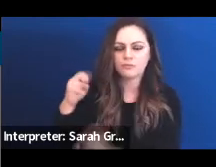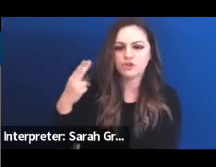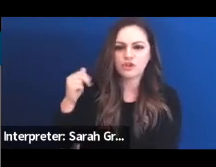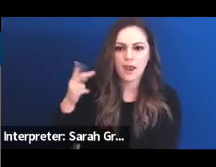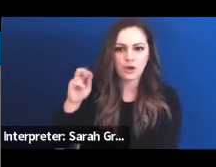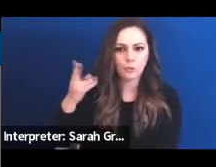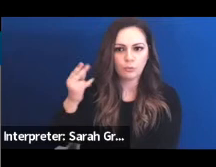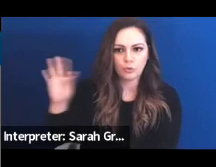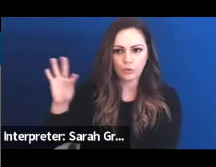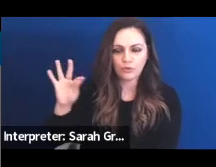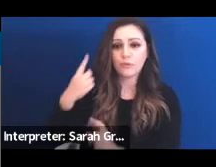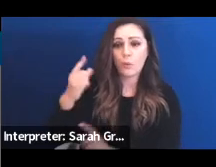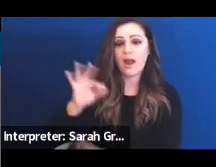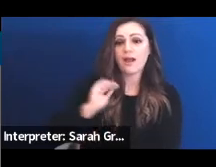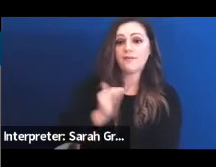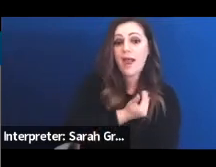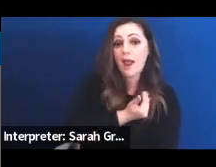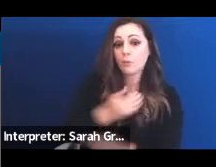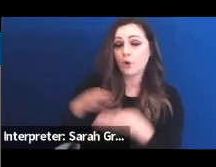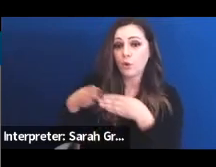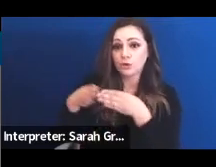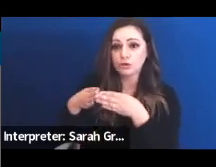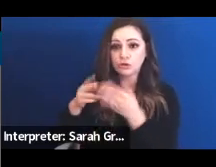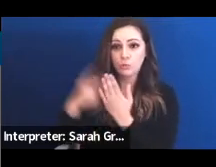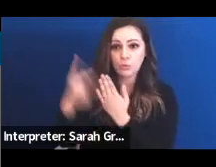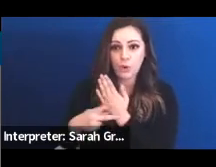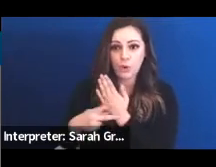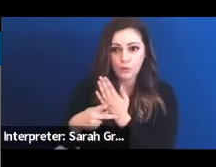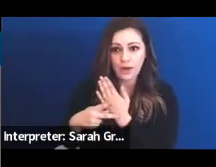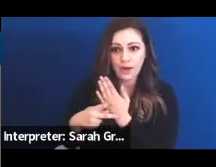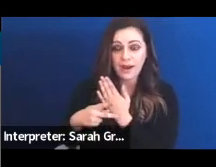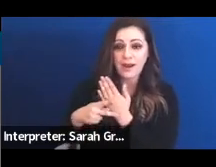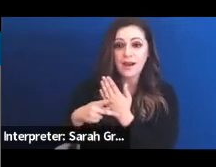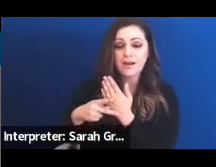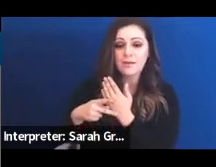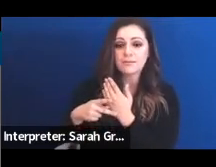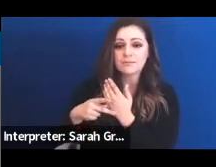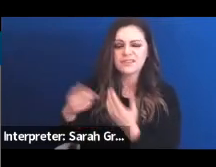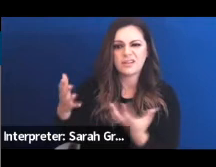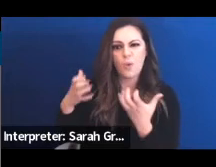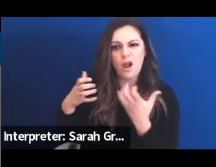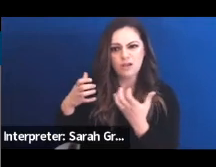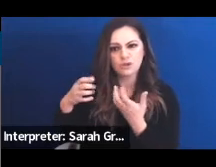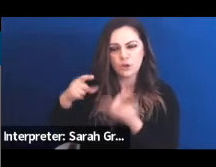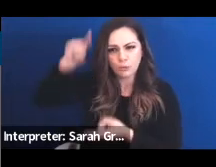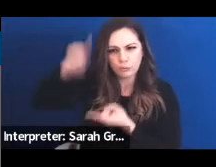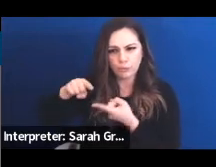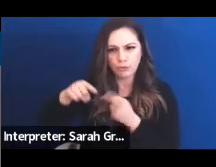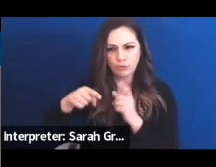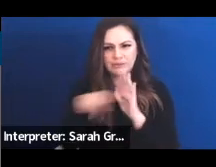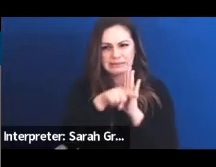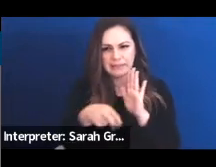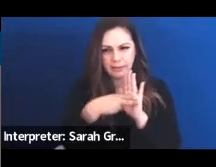Shatterproof's cornerstone programs is their evidence-based stigma reduction initiative. Next